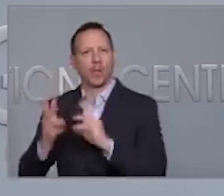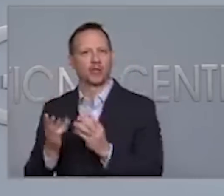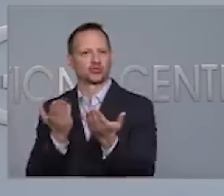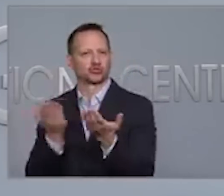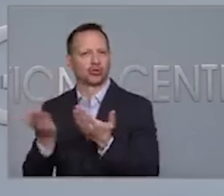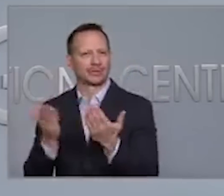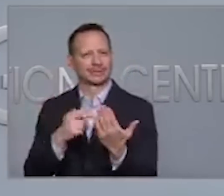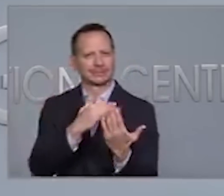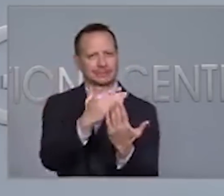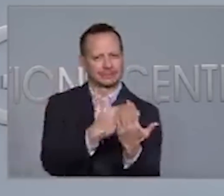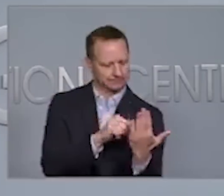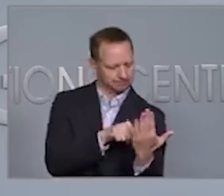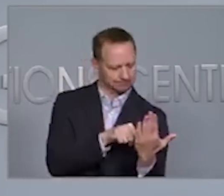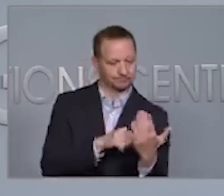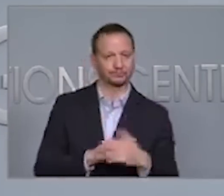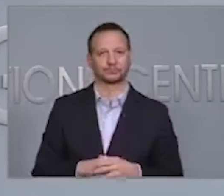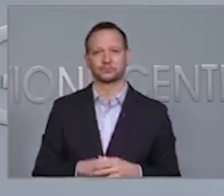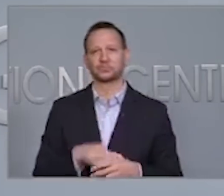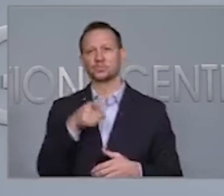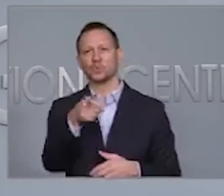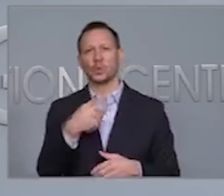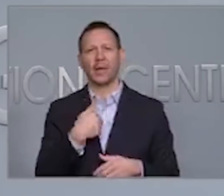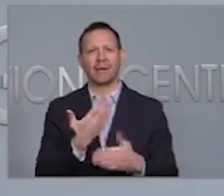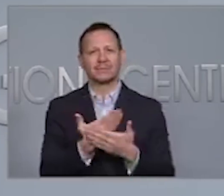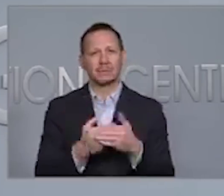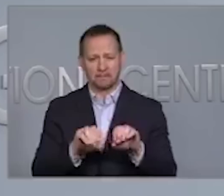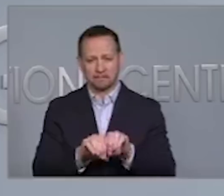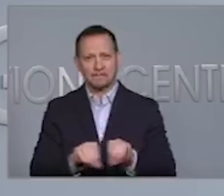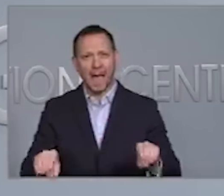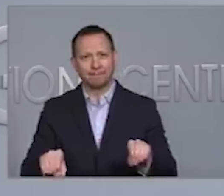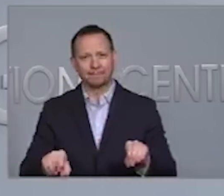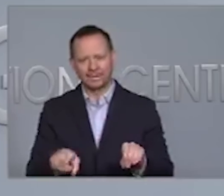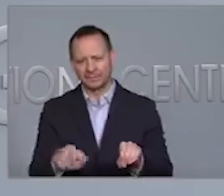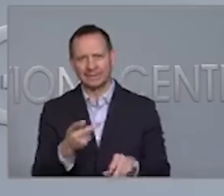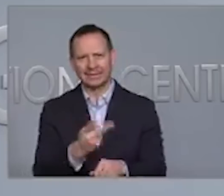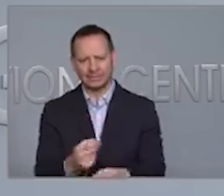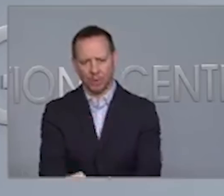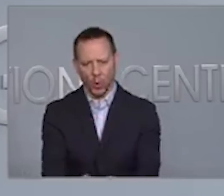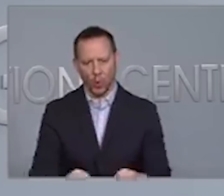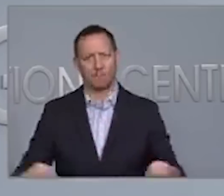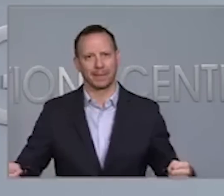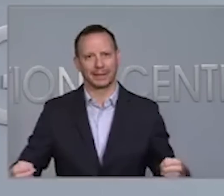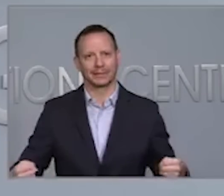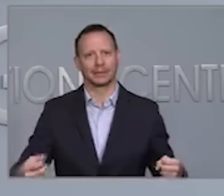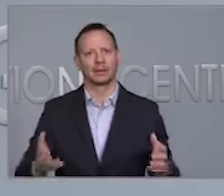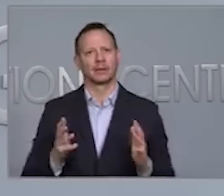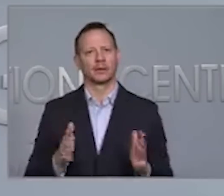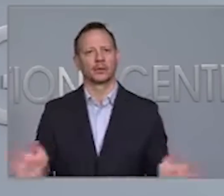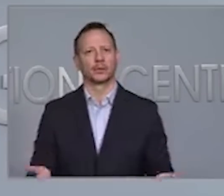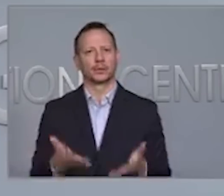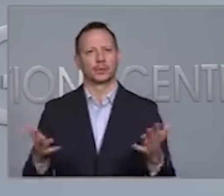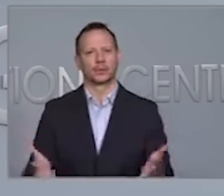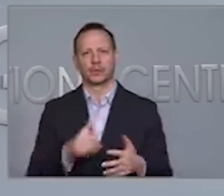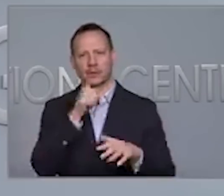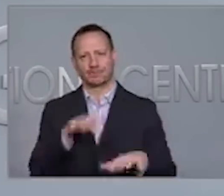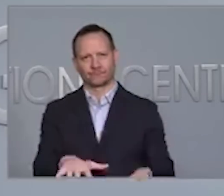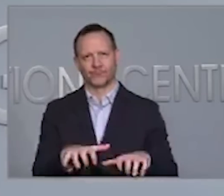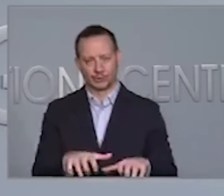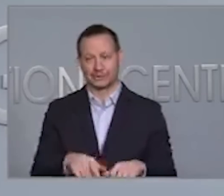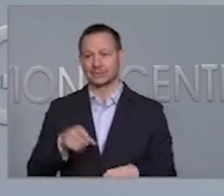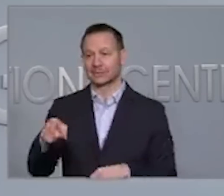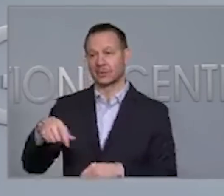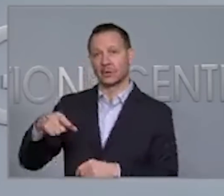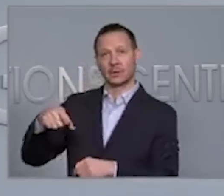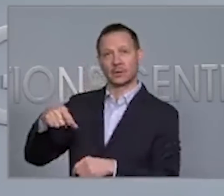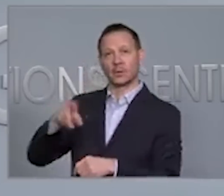open for pipes located under sinks so they don't freeze, and let your faucets drip to prevent freezing. In